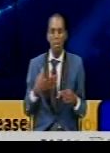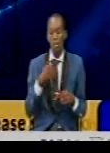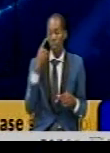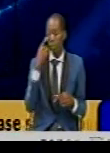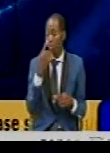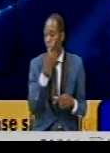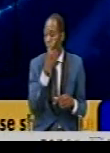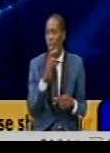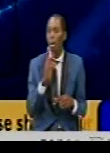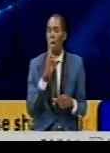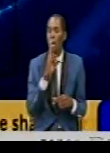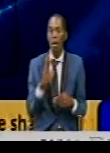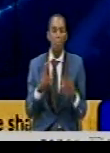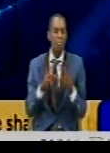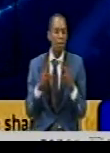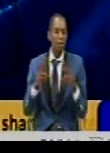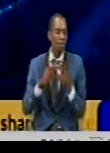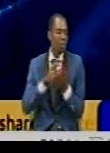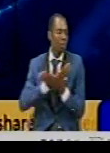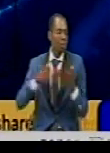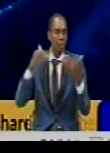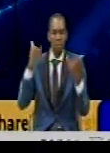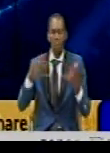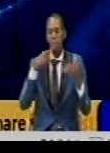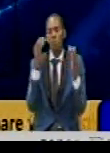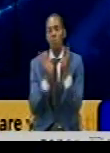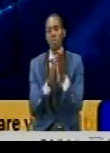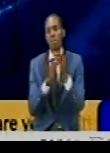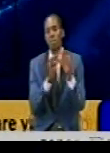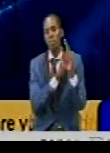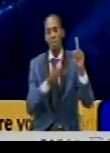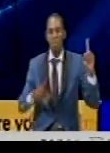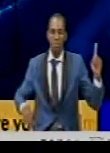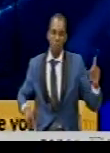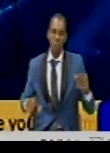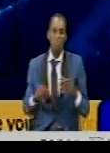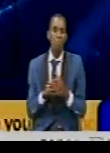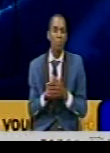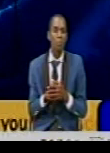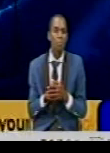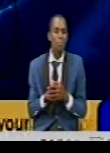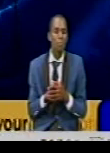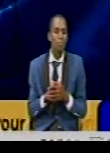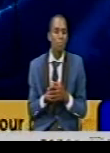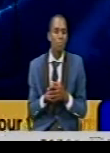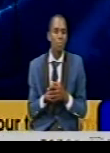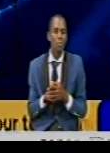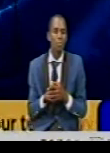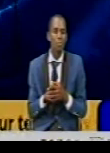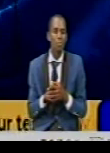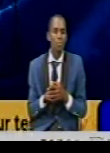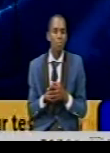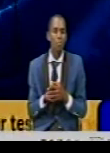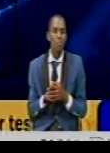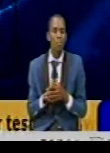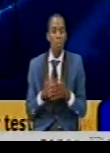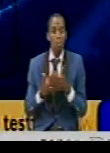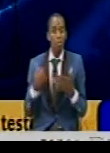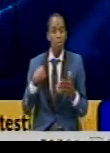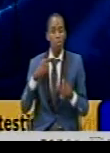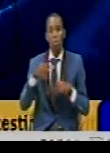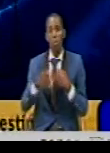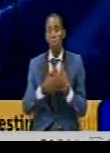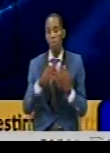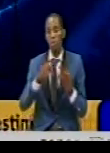pain. I no longer felt the pain, and my eyes are very clear now. Praise the Lord.